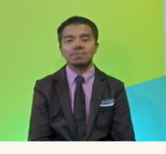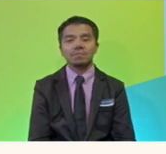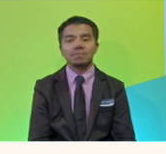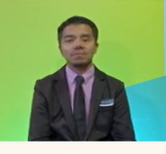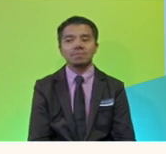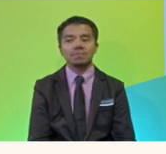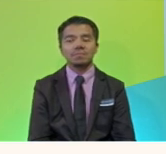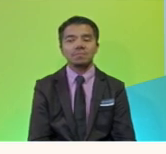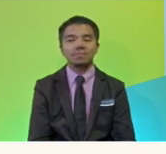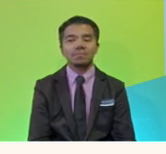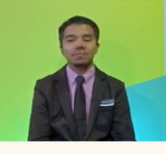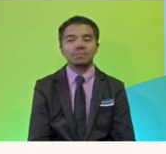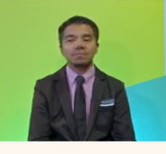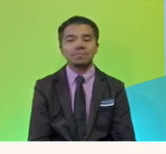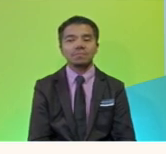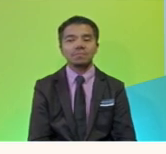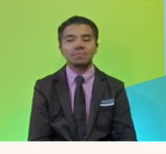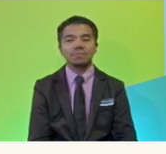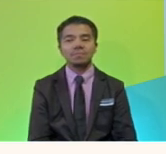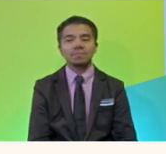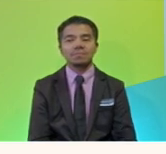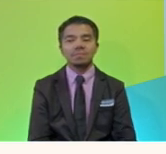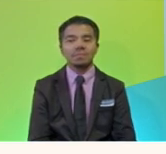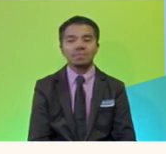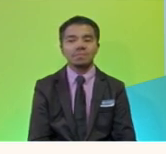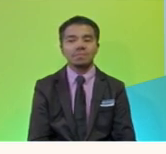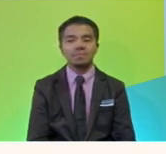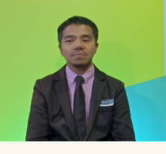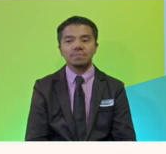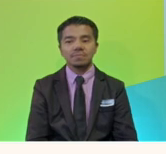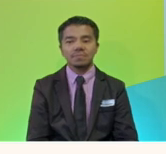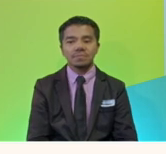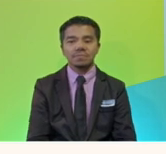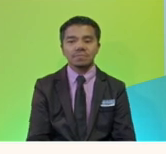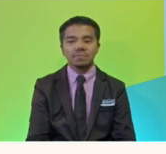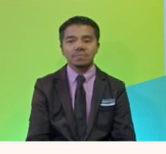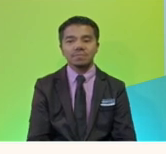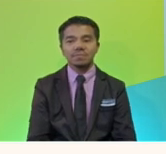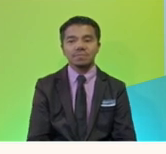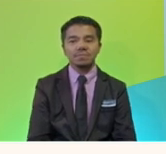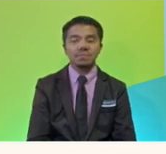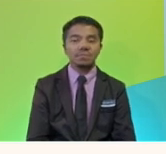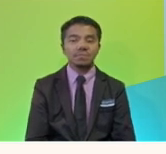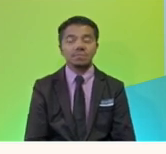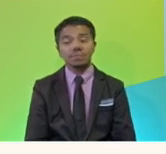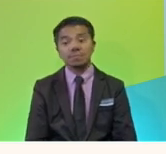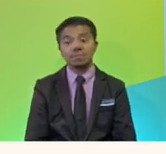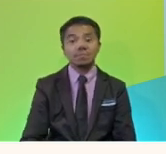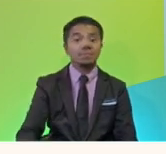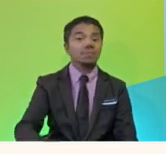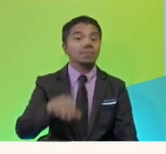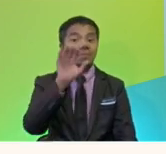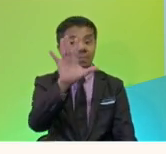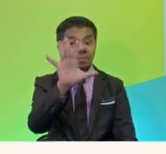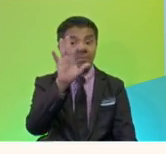order to create the setting, we should ask the WH questions. WH questions, okay. Such as what, who, when, why, and